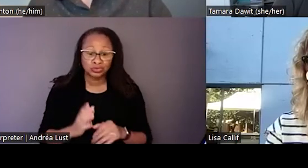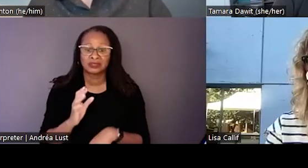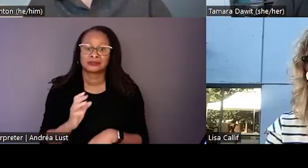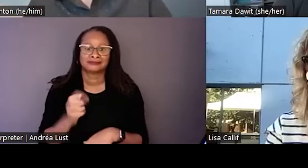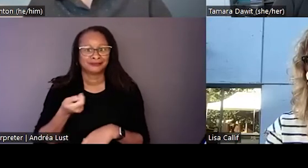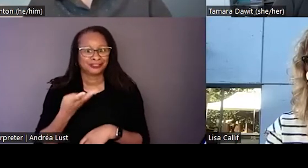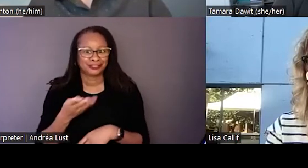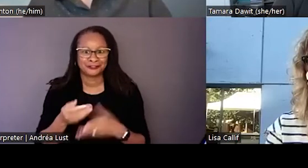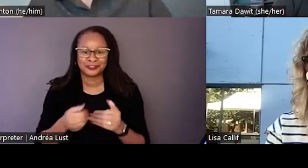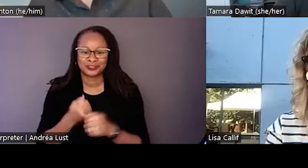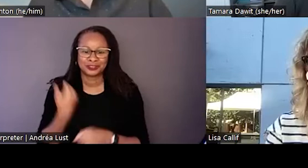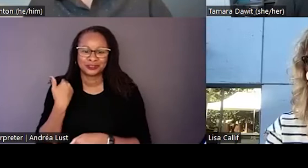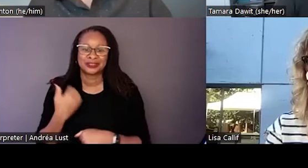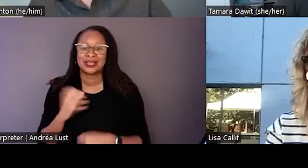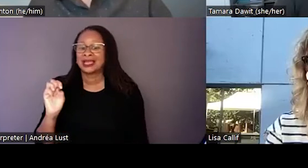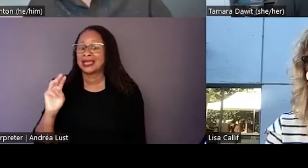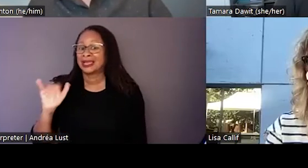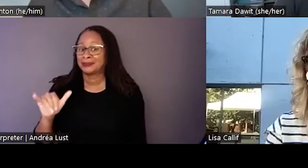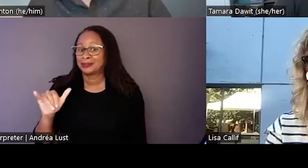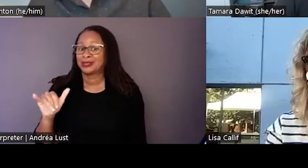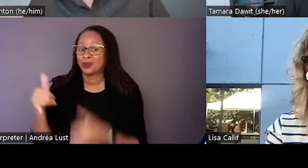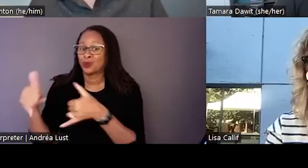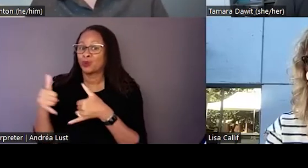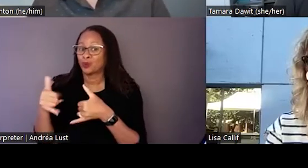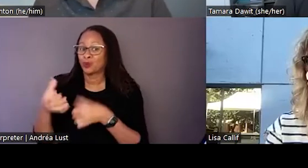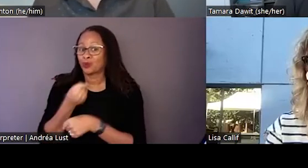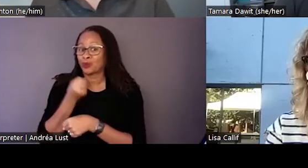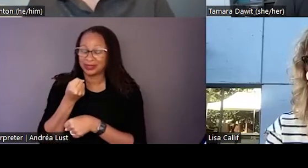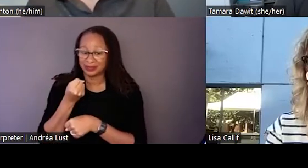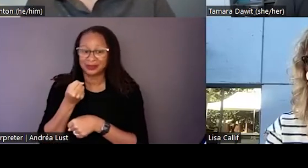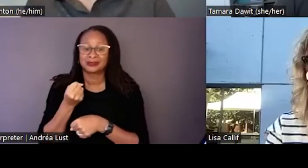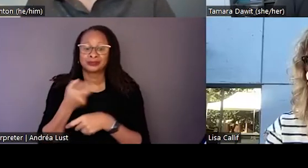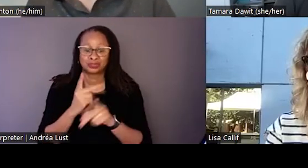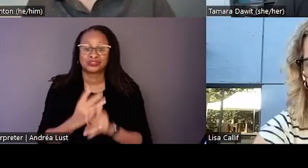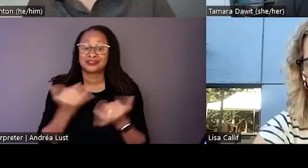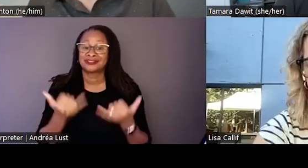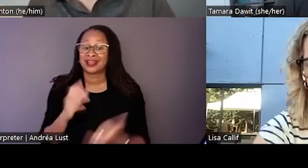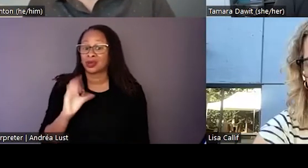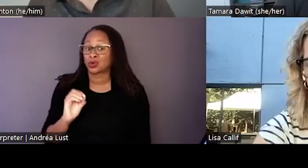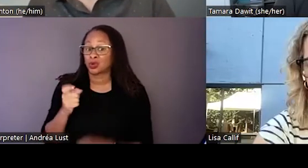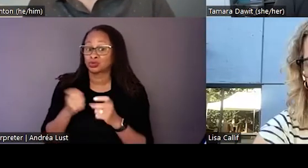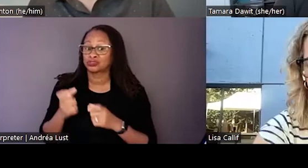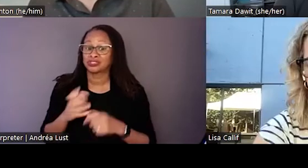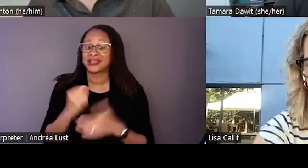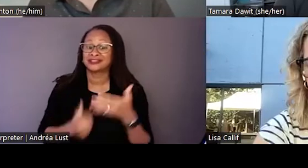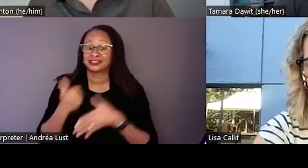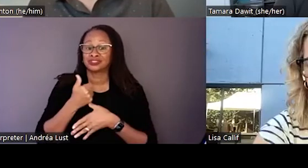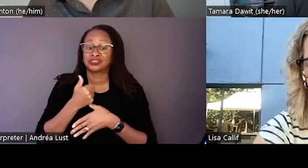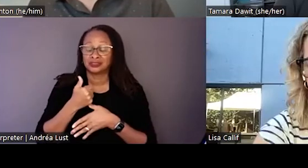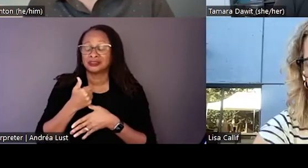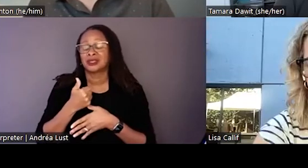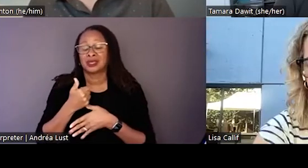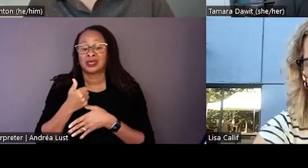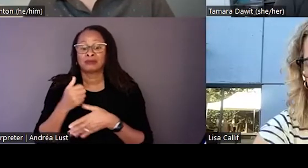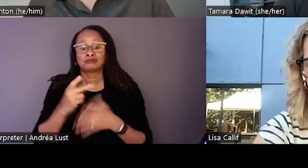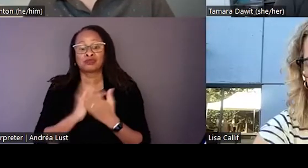ago. She's an Emmy Award winning producer, but right now she's the co-director and chief program officer of Catapult Film